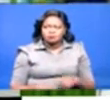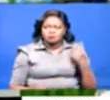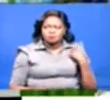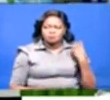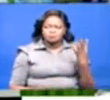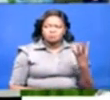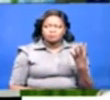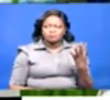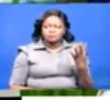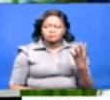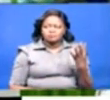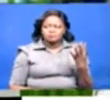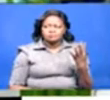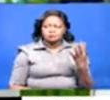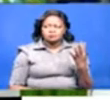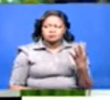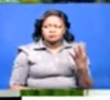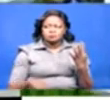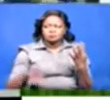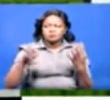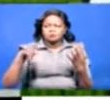1,467 votes. Number four was Munir Maina Peter.